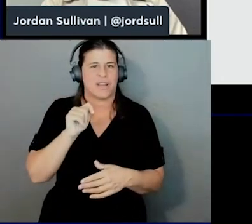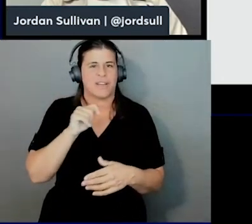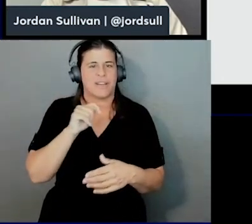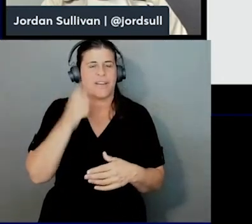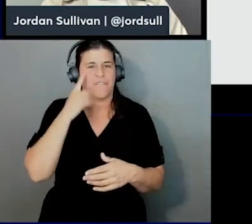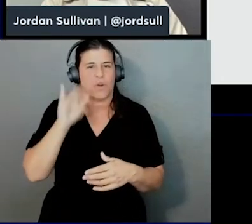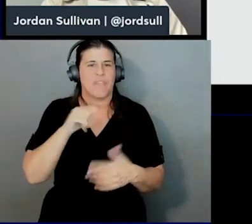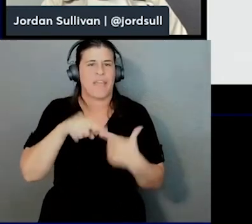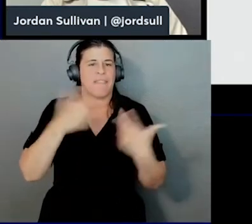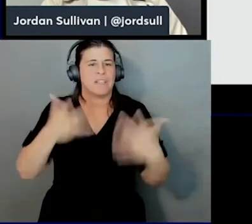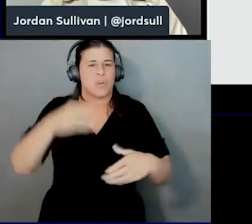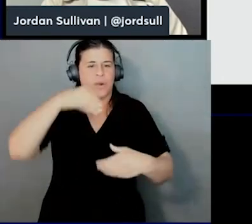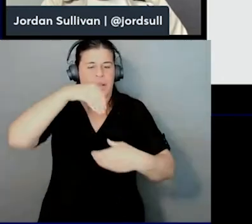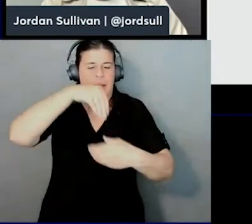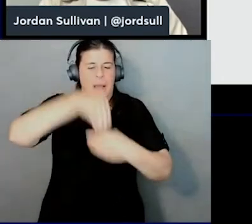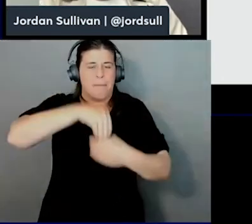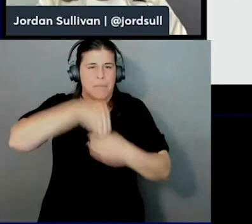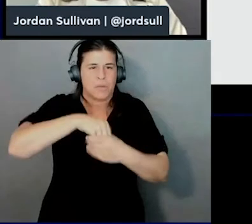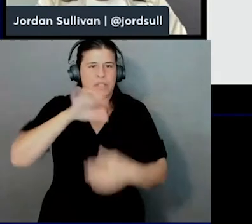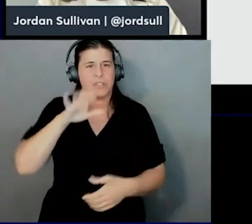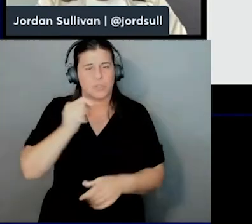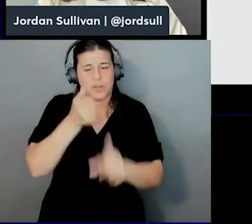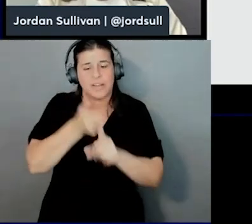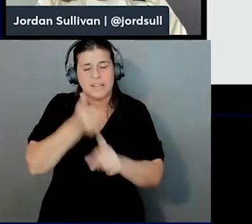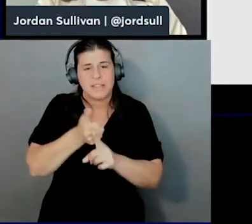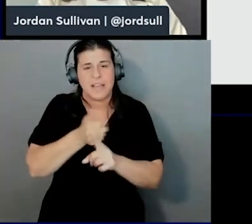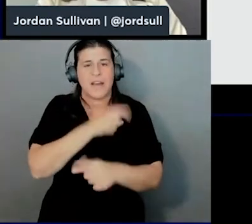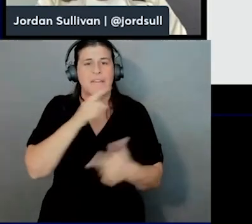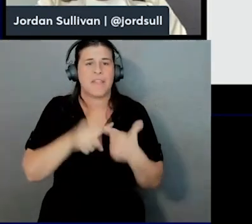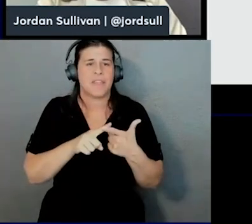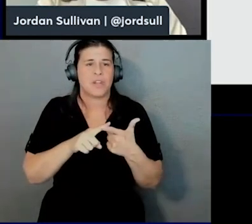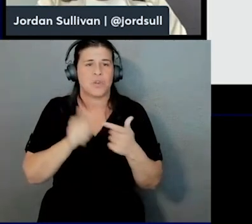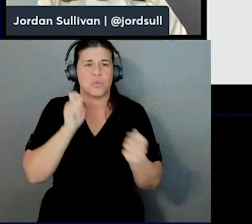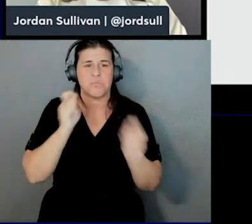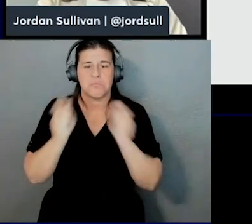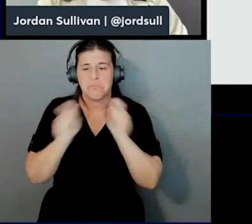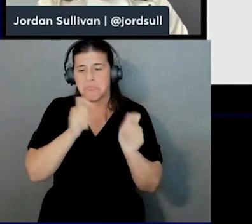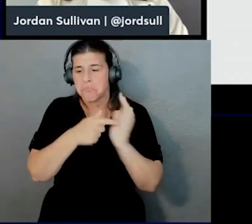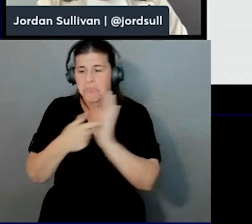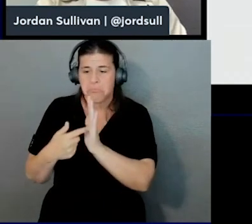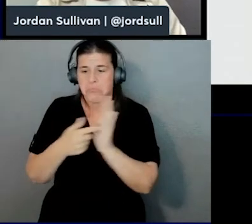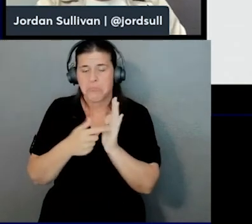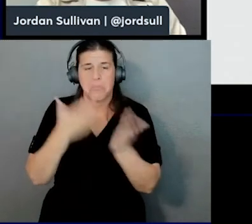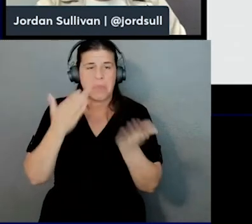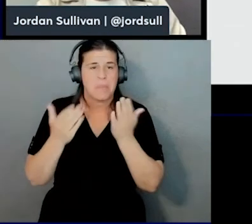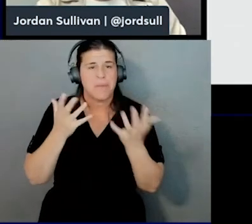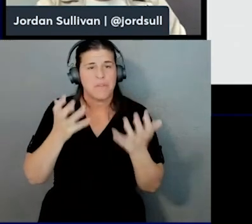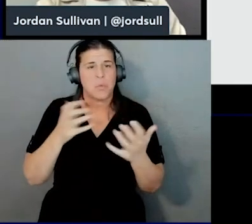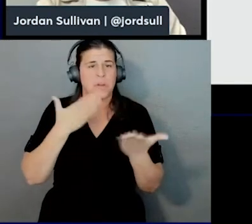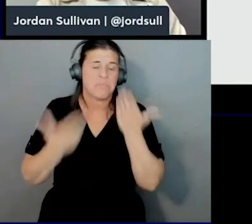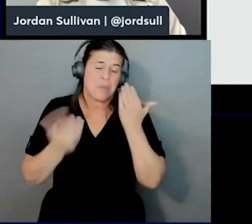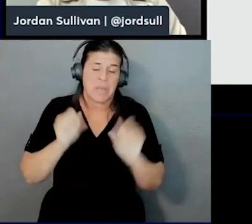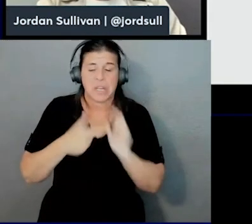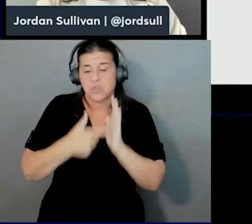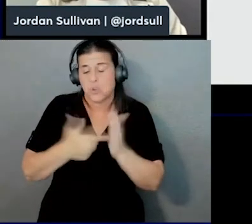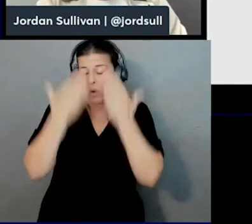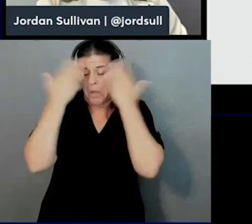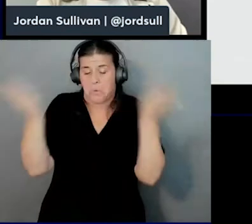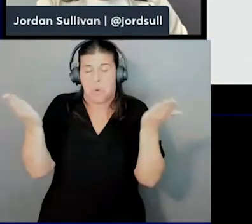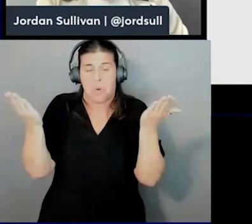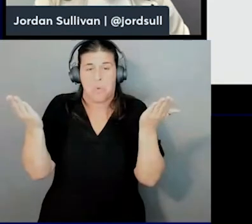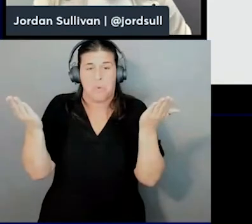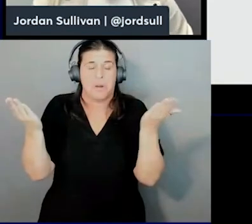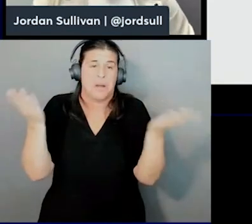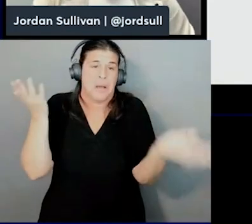built-in circuits. You can look on them if you want. Probably, maybe I can show it. I don't know.